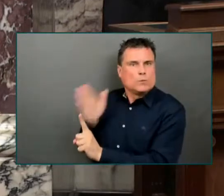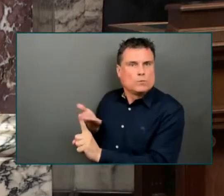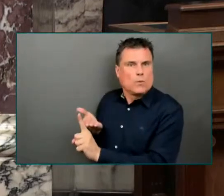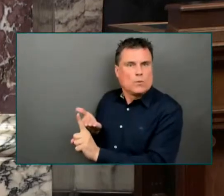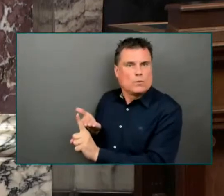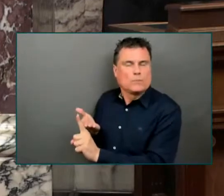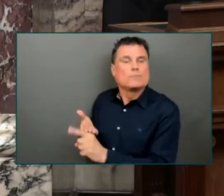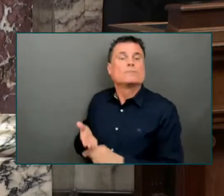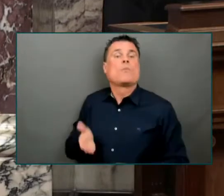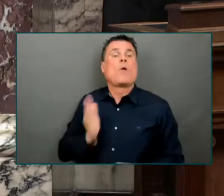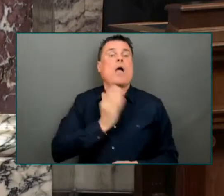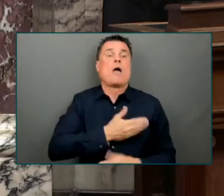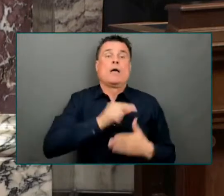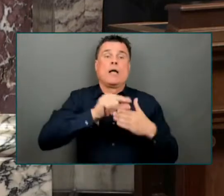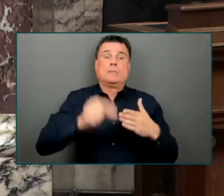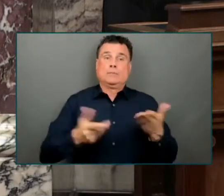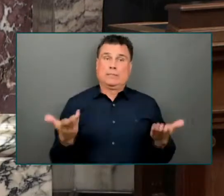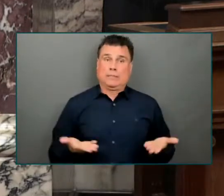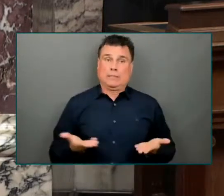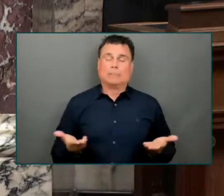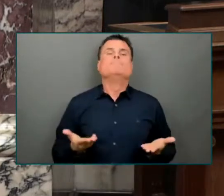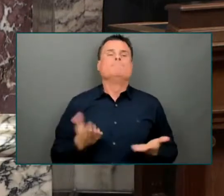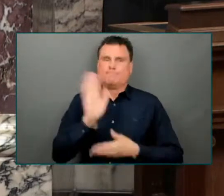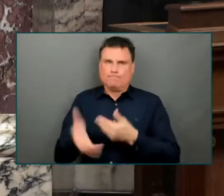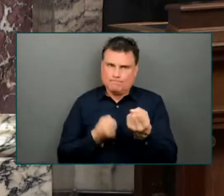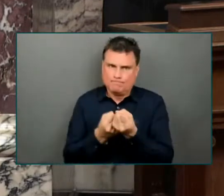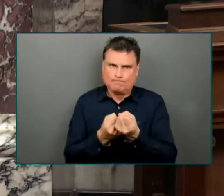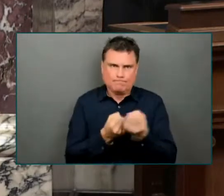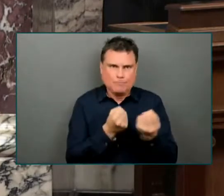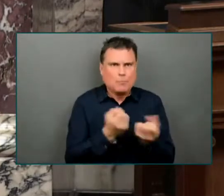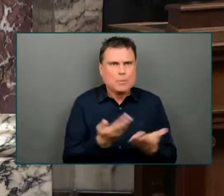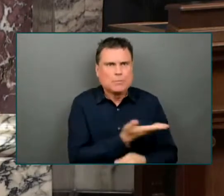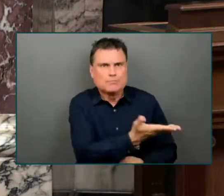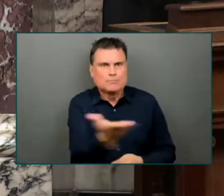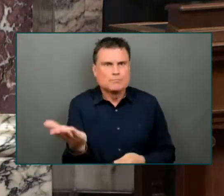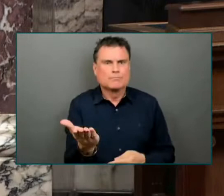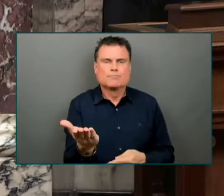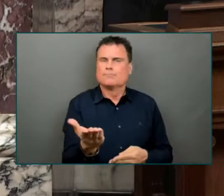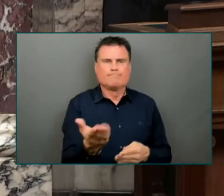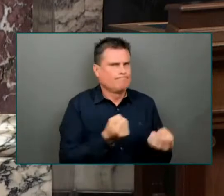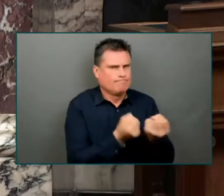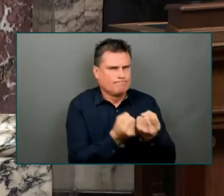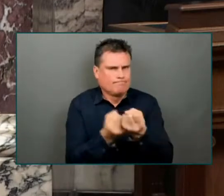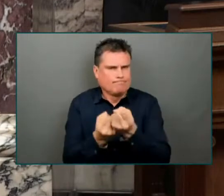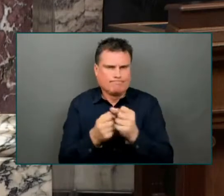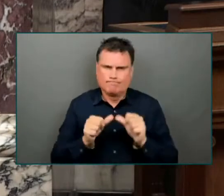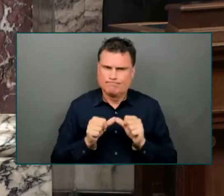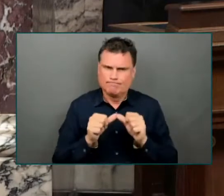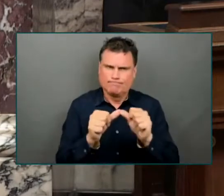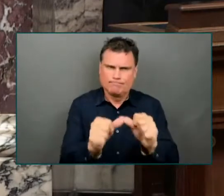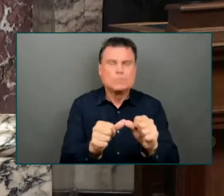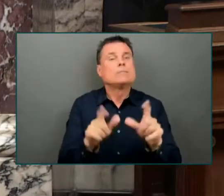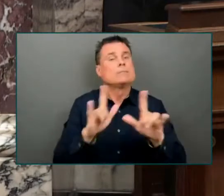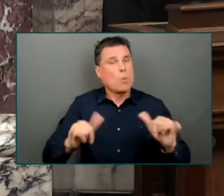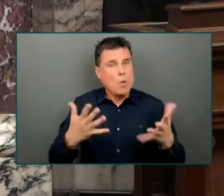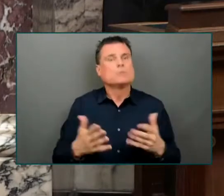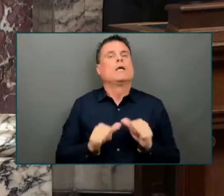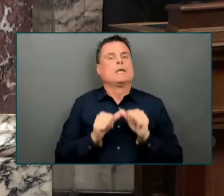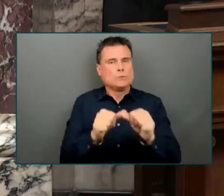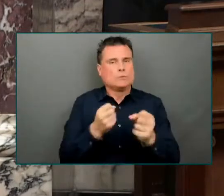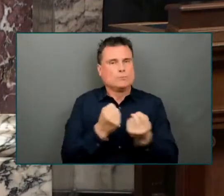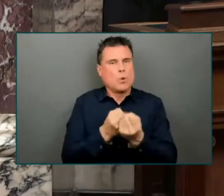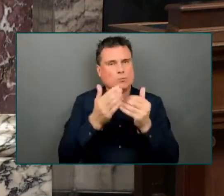change. We will continue to protect people's health and livelihoods until the pandemic has passed.